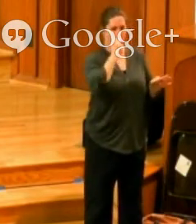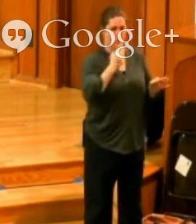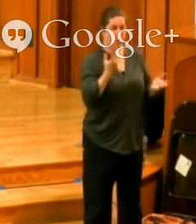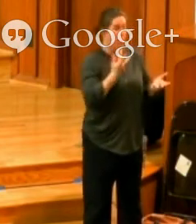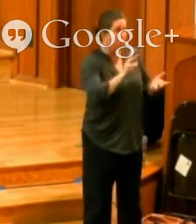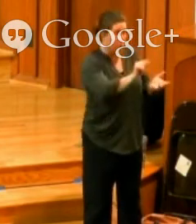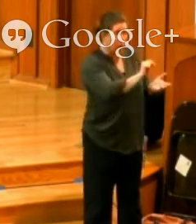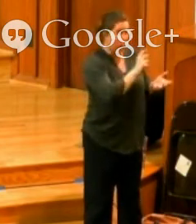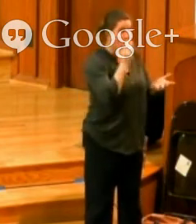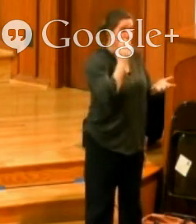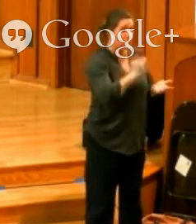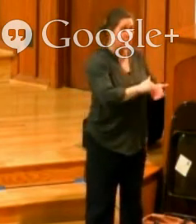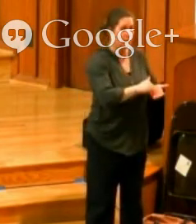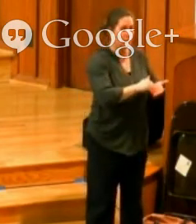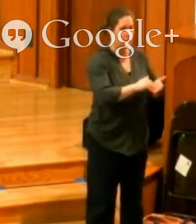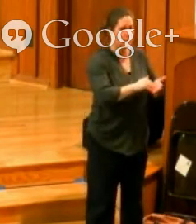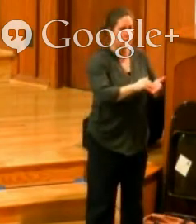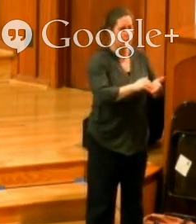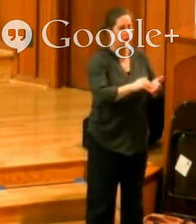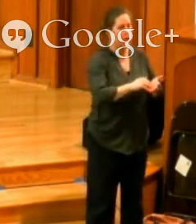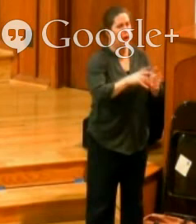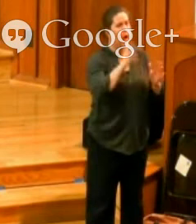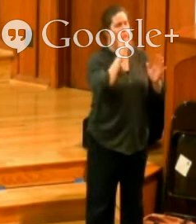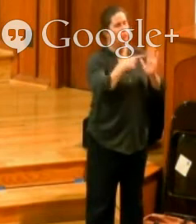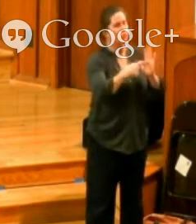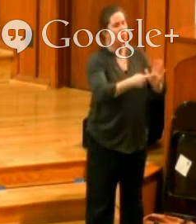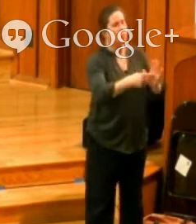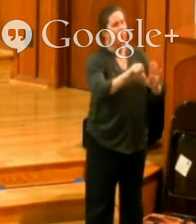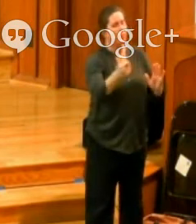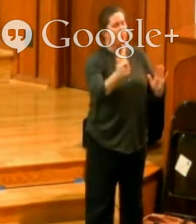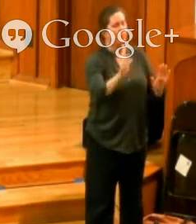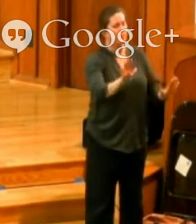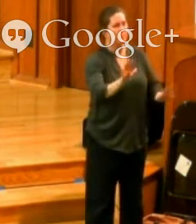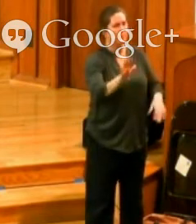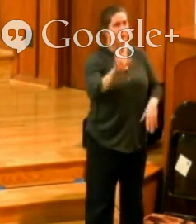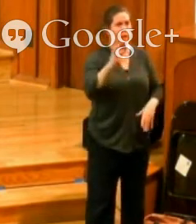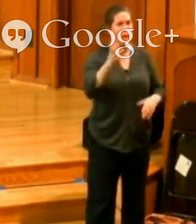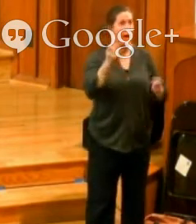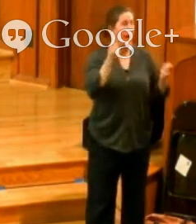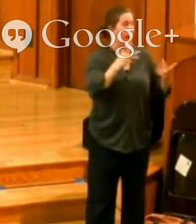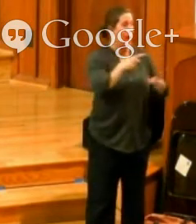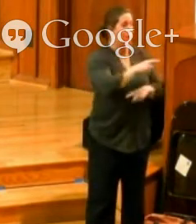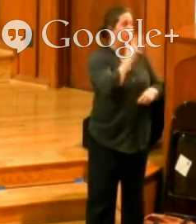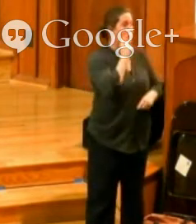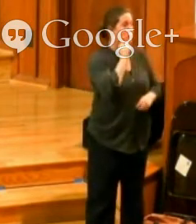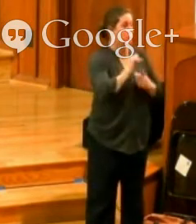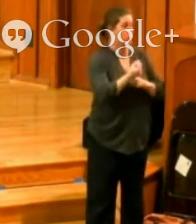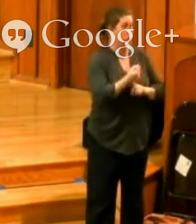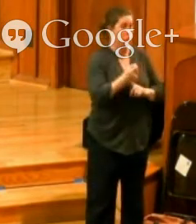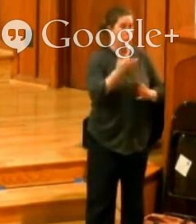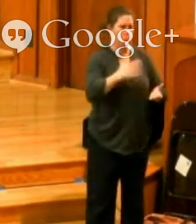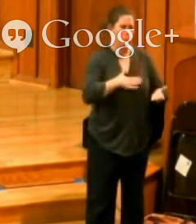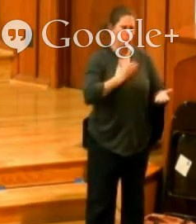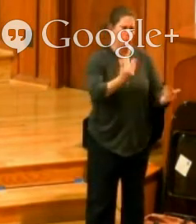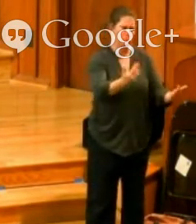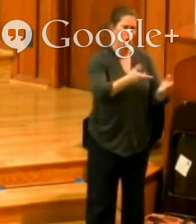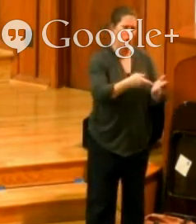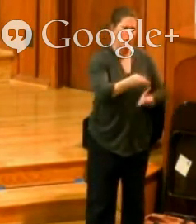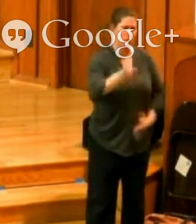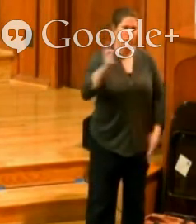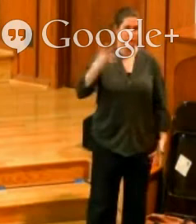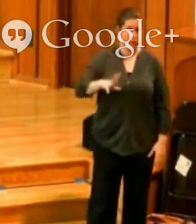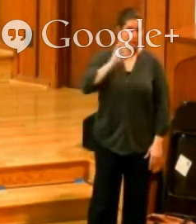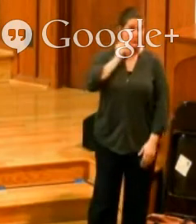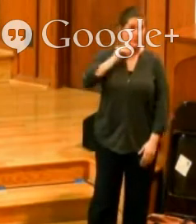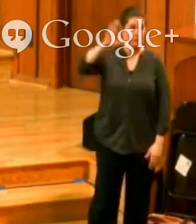again, I have to give you another illustration. Now, how many of you have been in one of these situations before? You can be honest with me. You've been in this